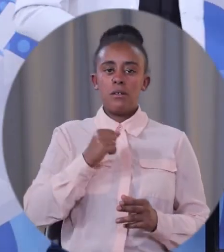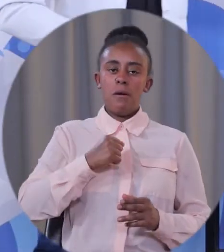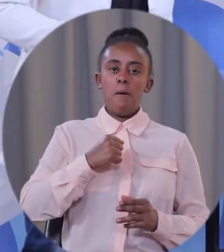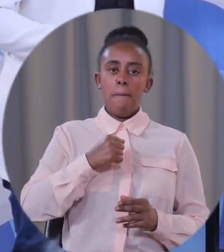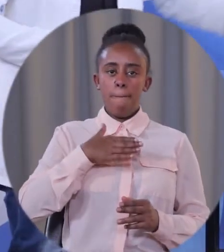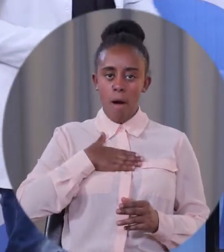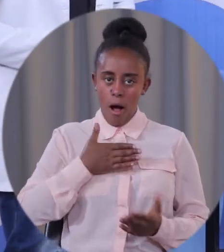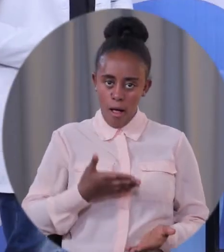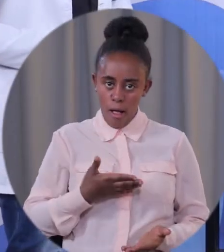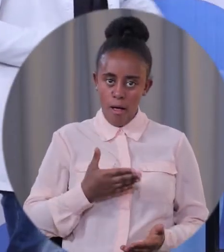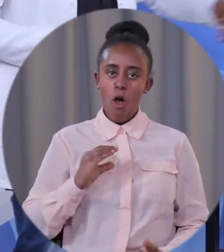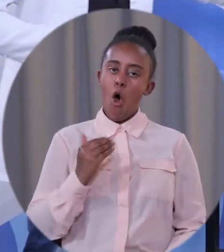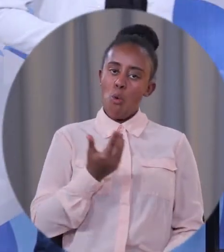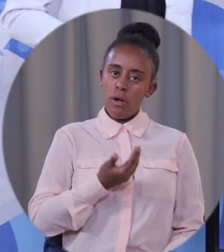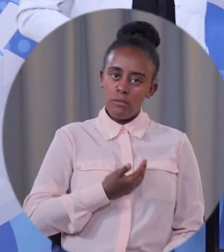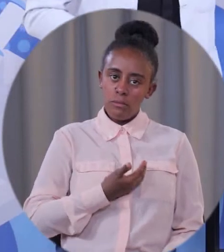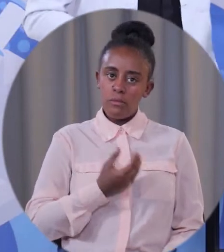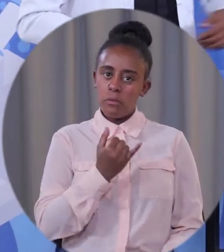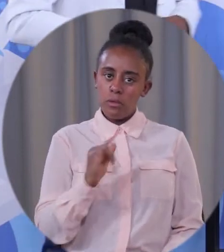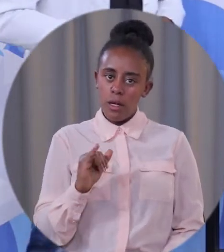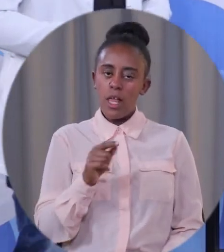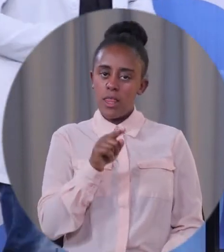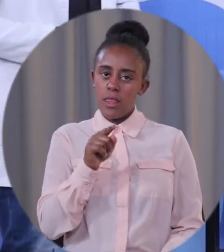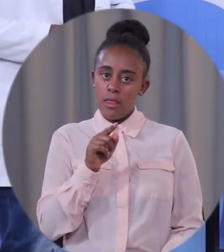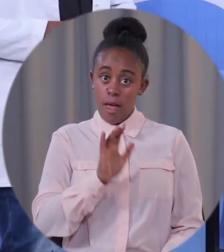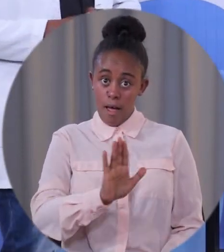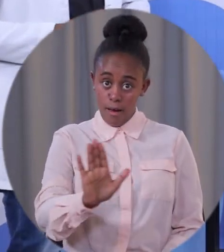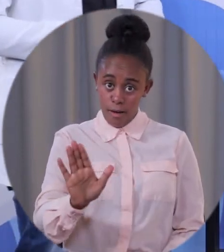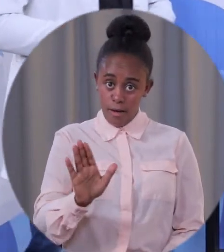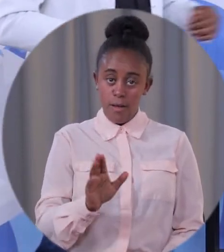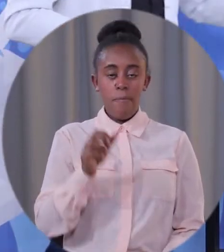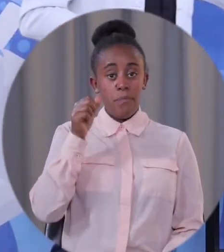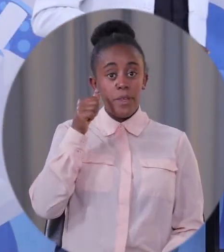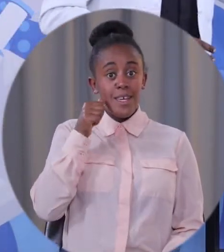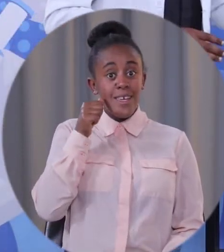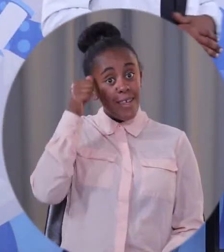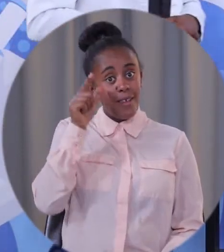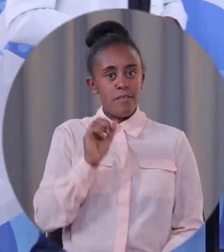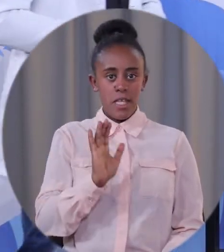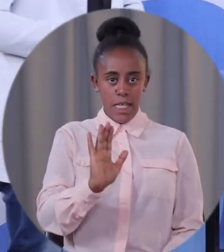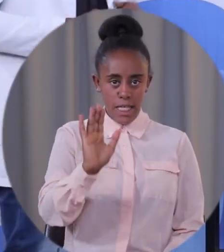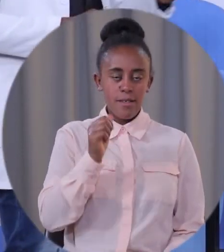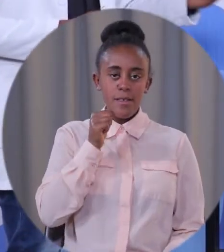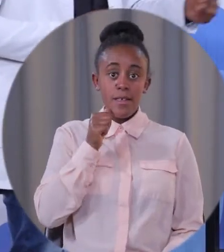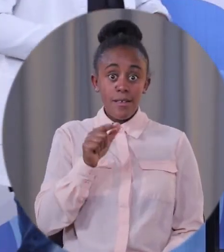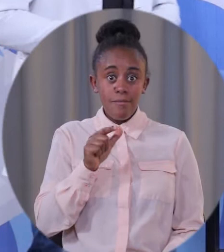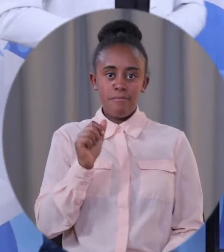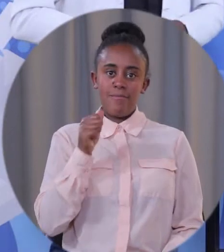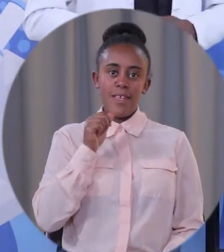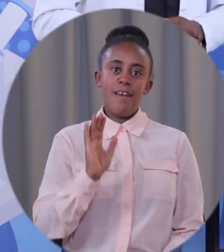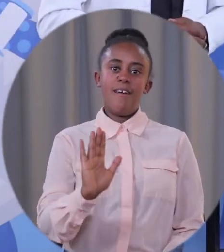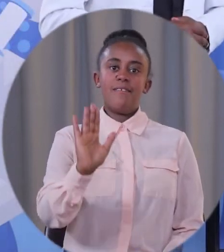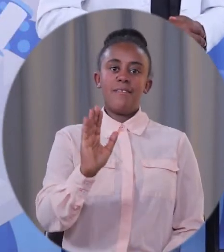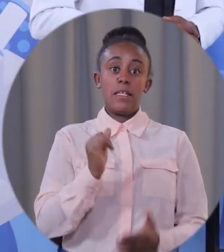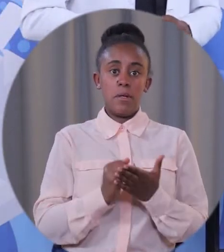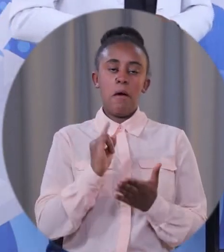my, we become our, they become their, he become his, she become her, and it become